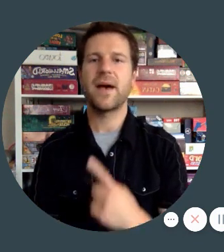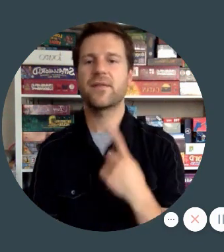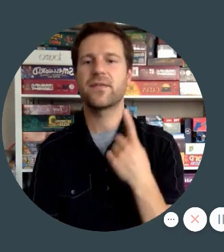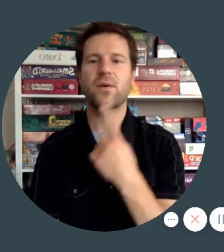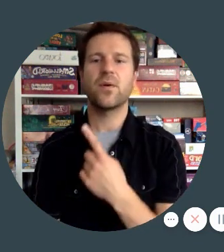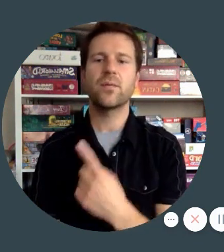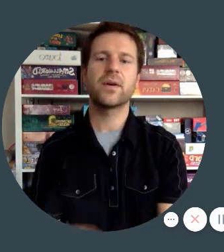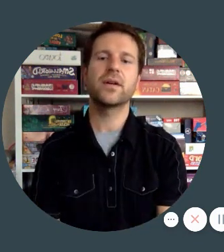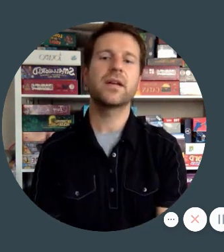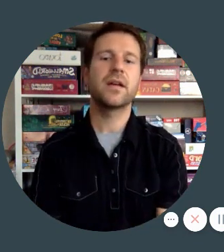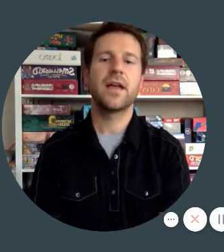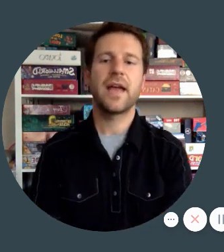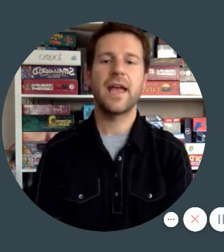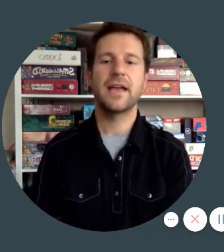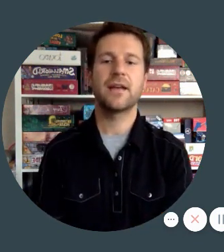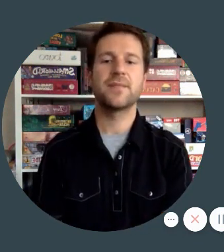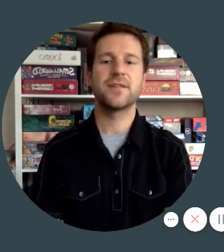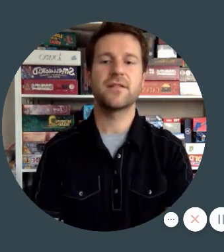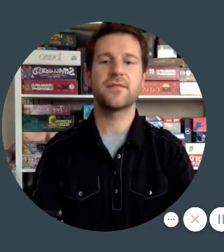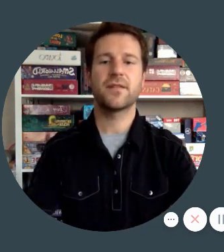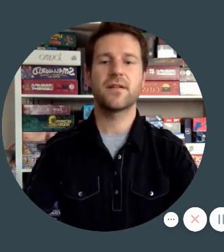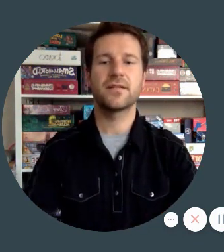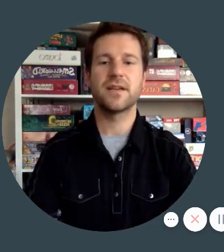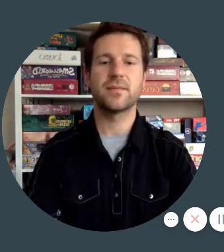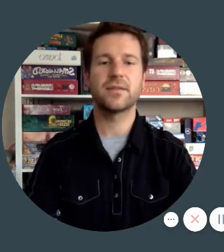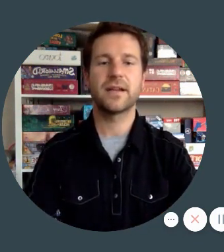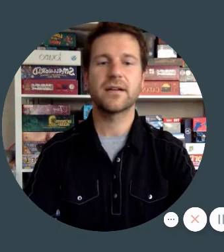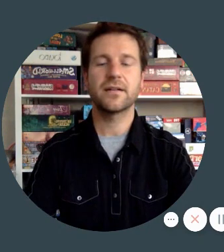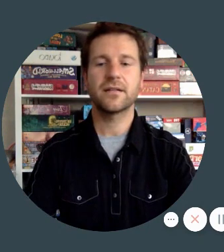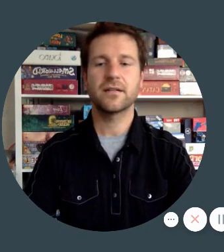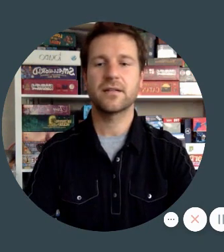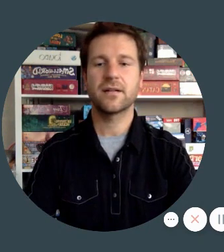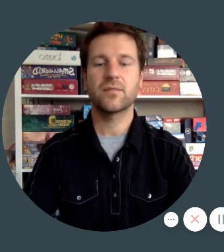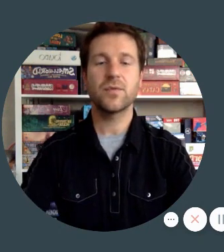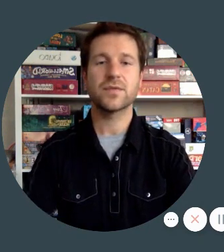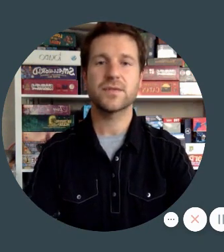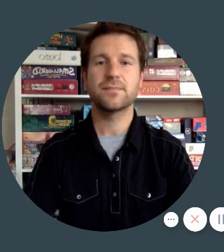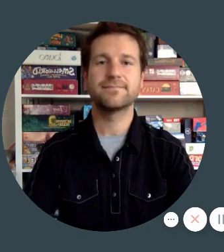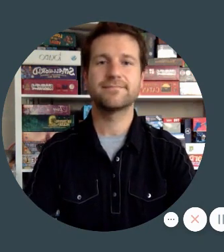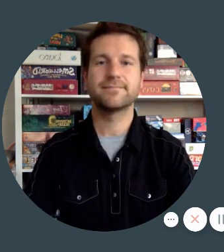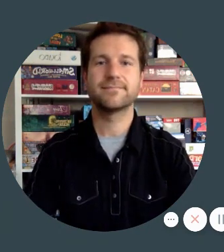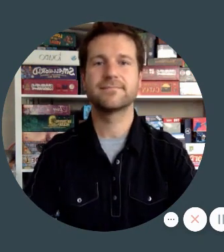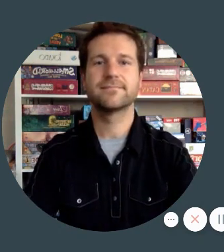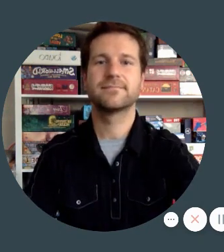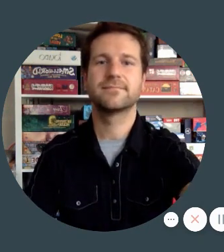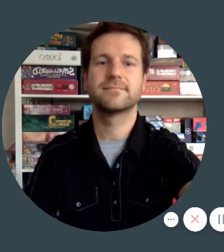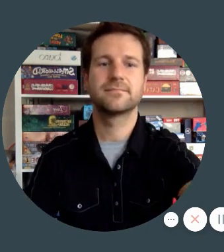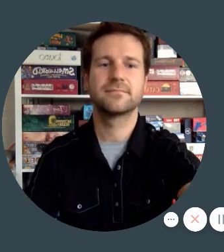audience. Mouth the whole word and observe double letter rules.